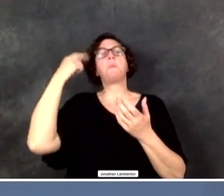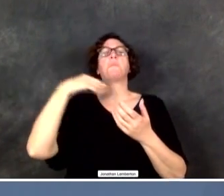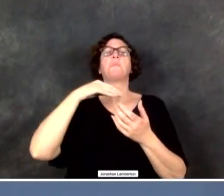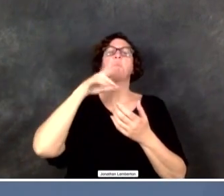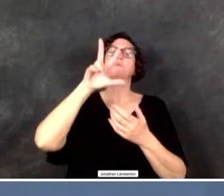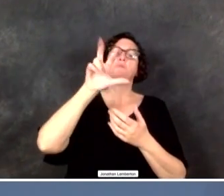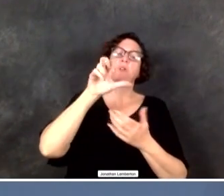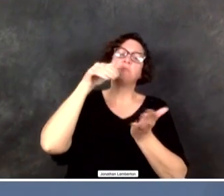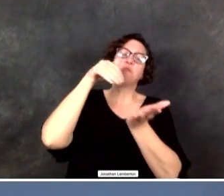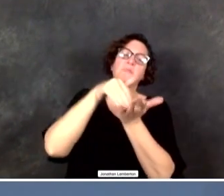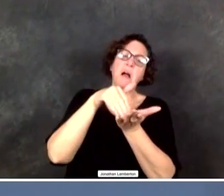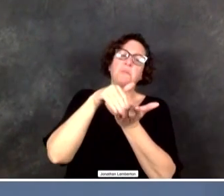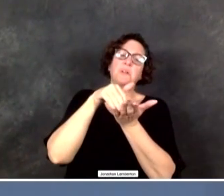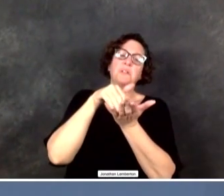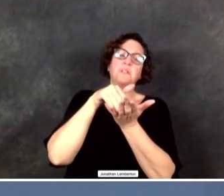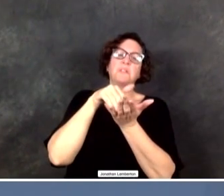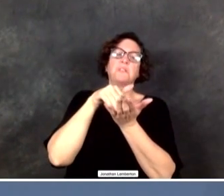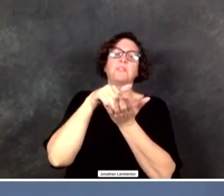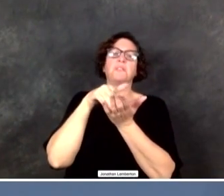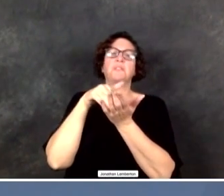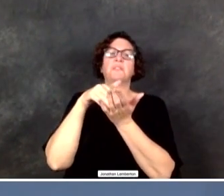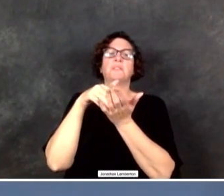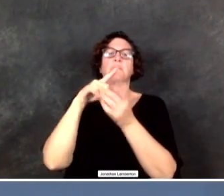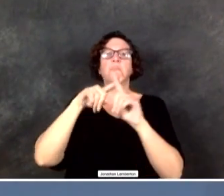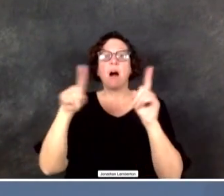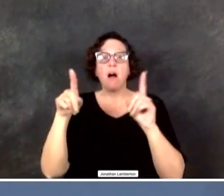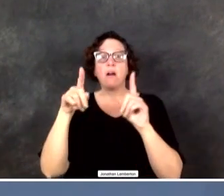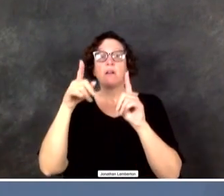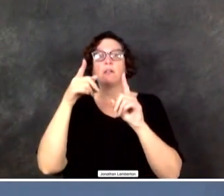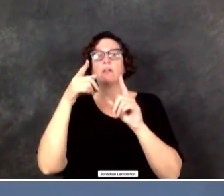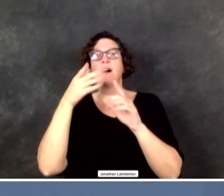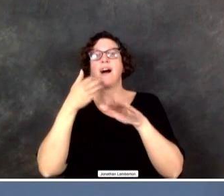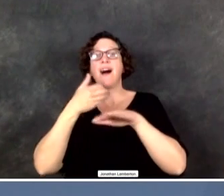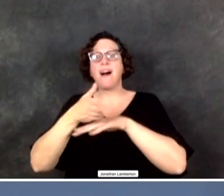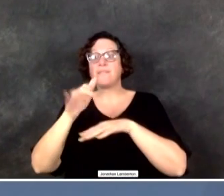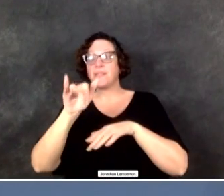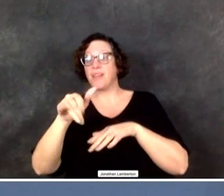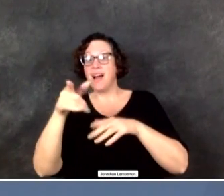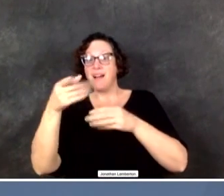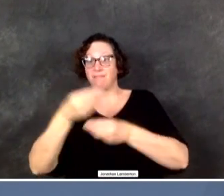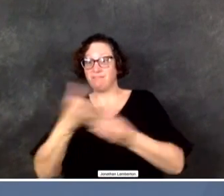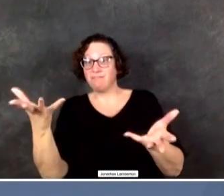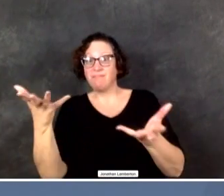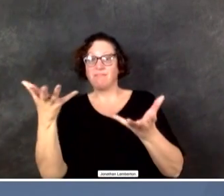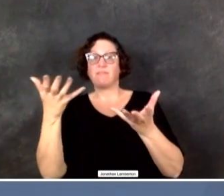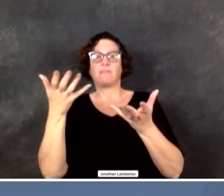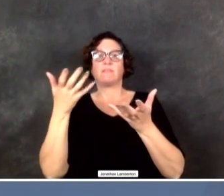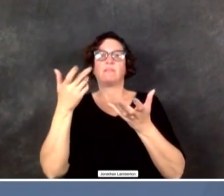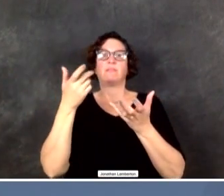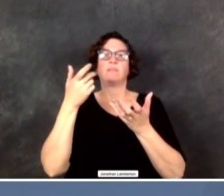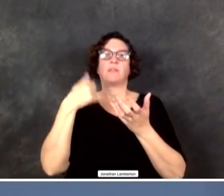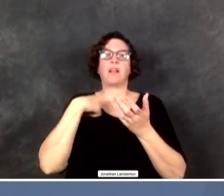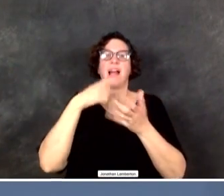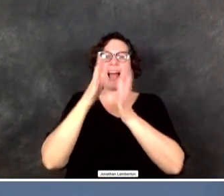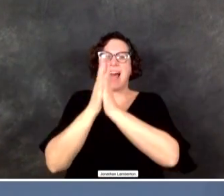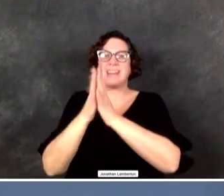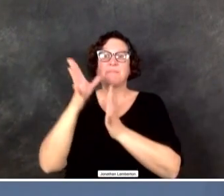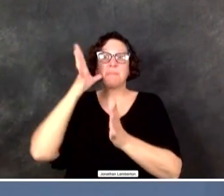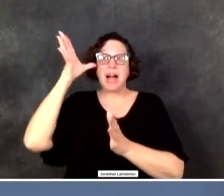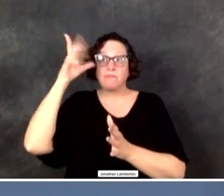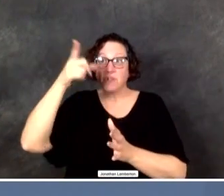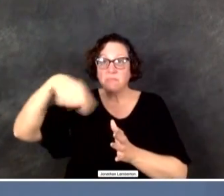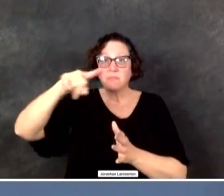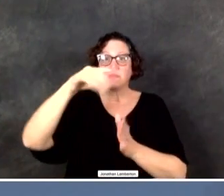Since that time, we've actually had parents fill out a survey. And I'm going to give you the information, because if you haven't filled it out, and I'll tell you why this is important in a minute, you need